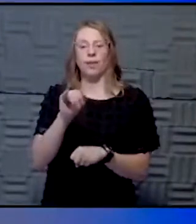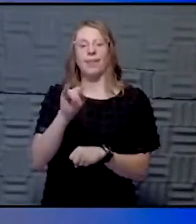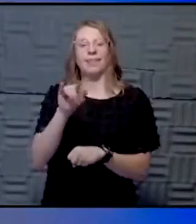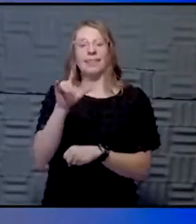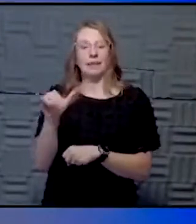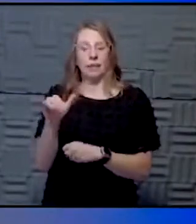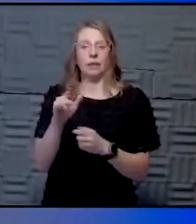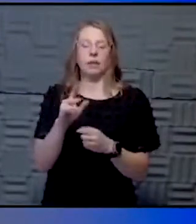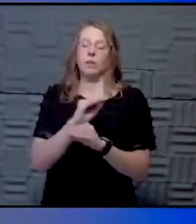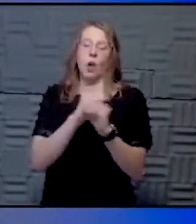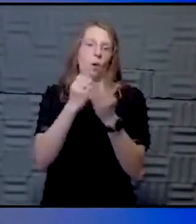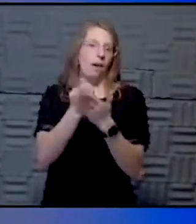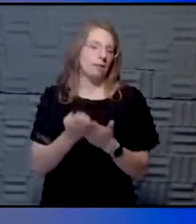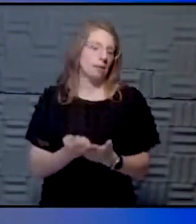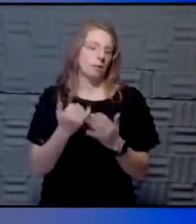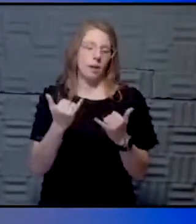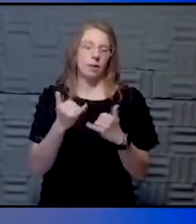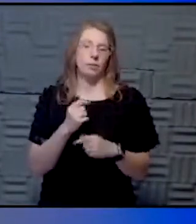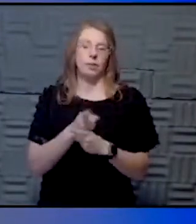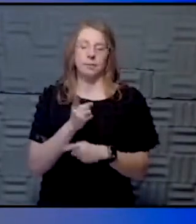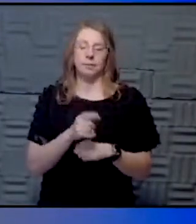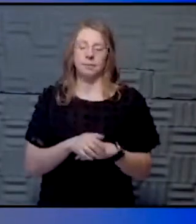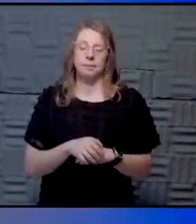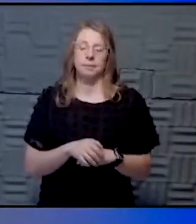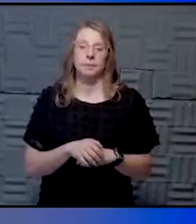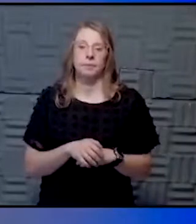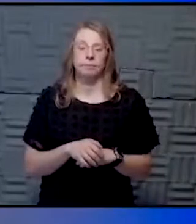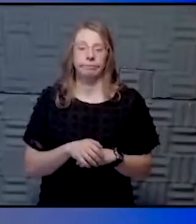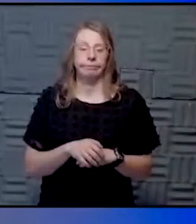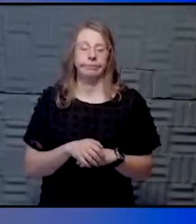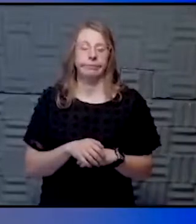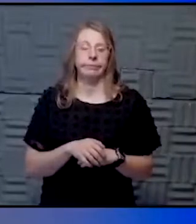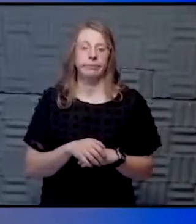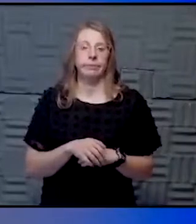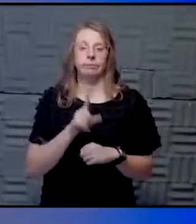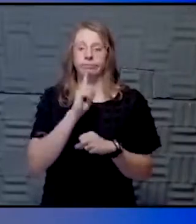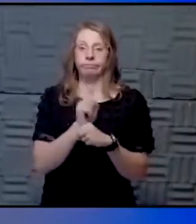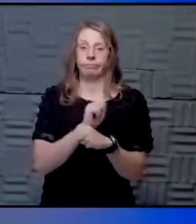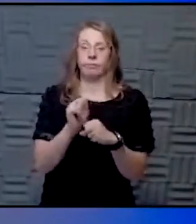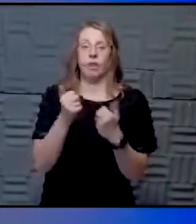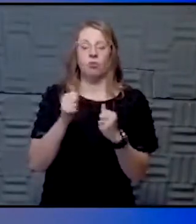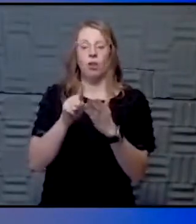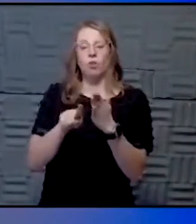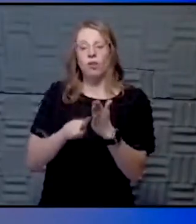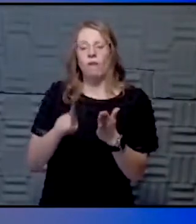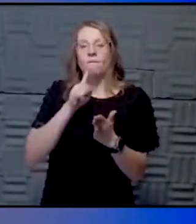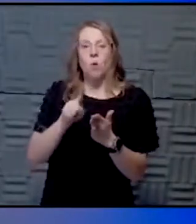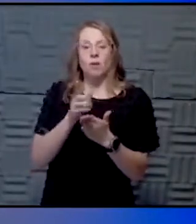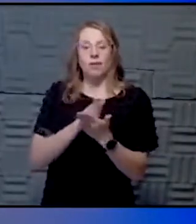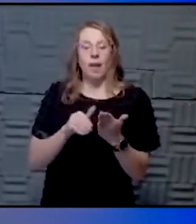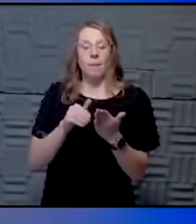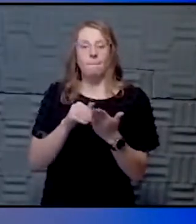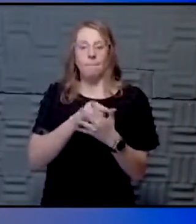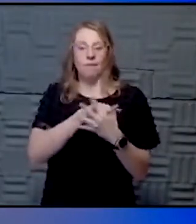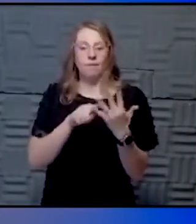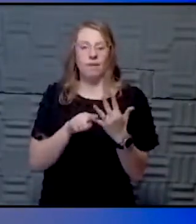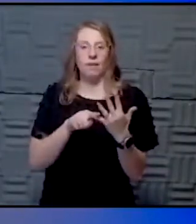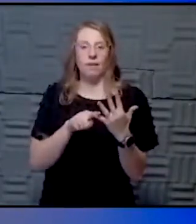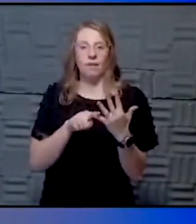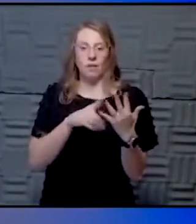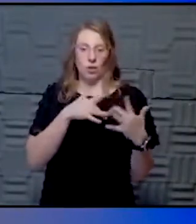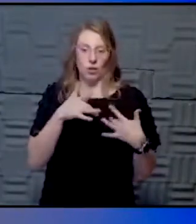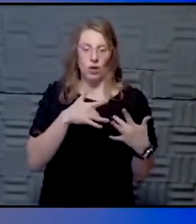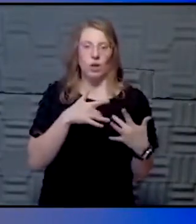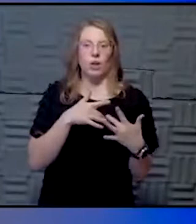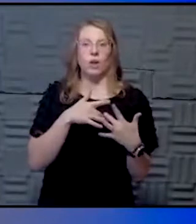that there is no evidence at all about that. That actually, trying to research where some of these concerns